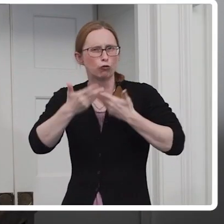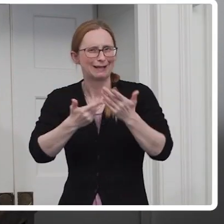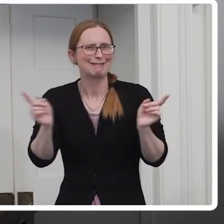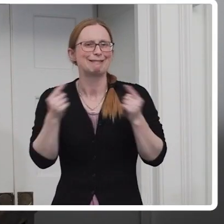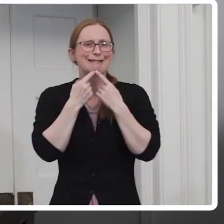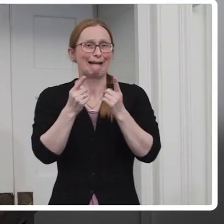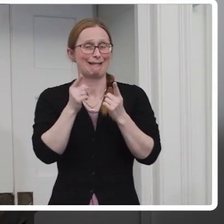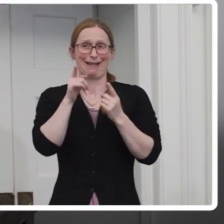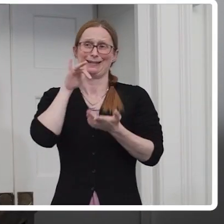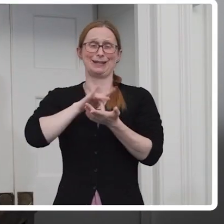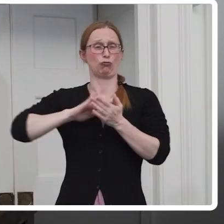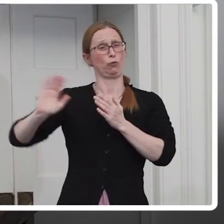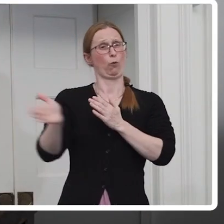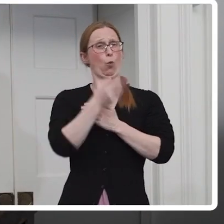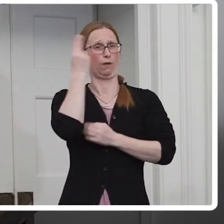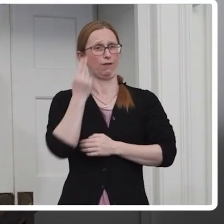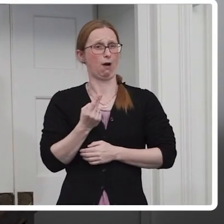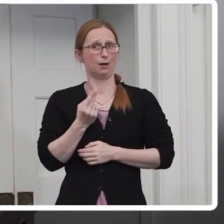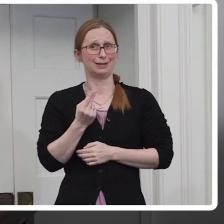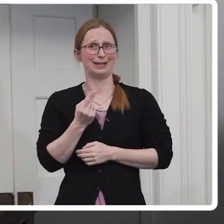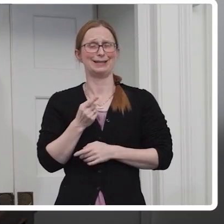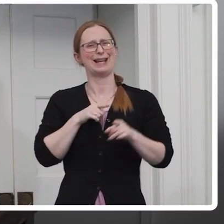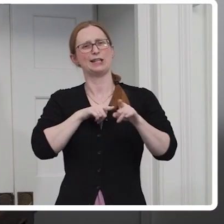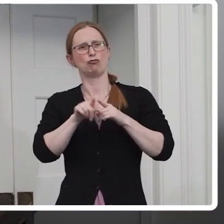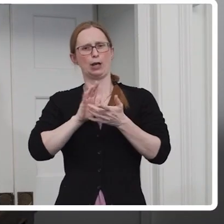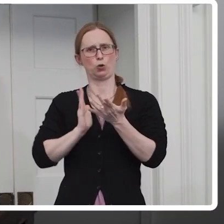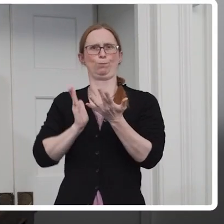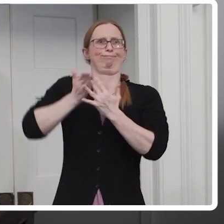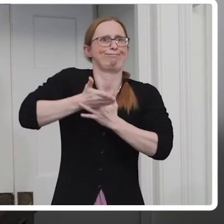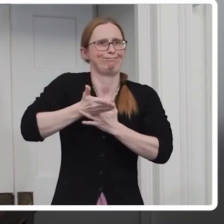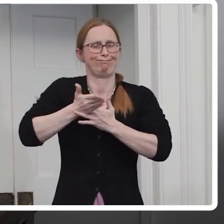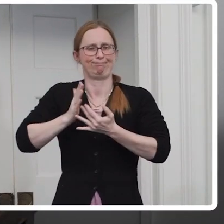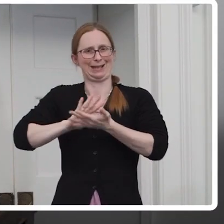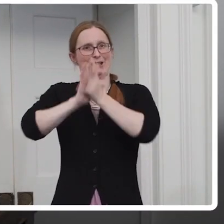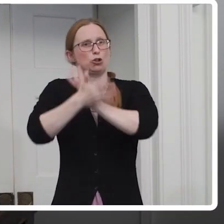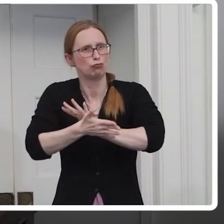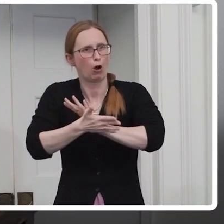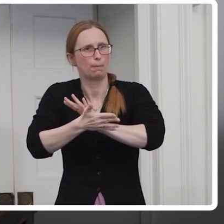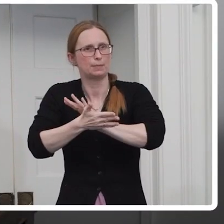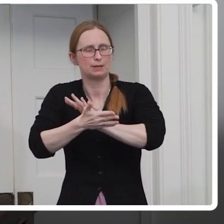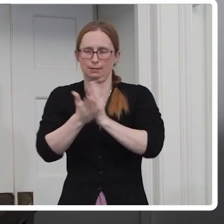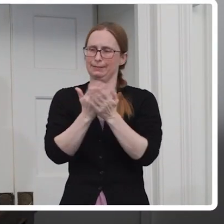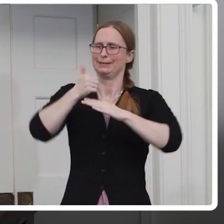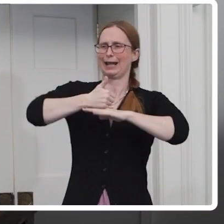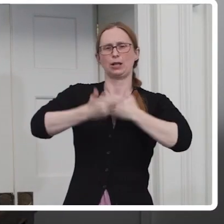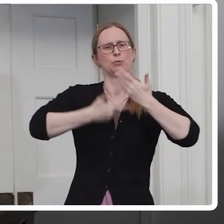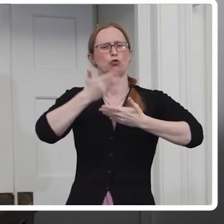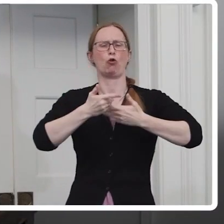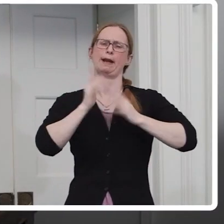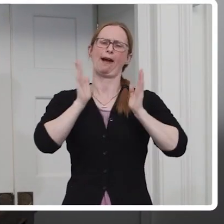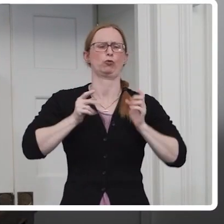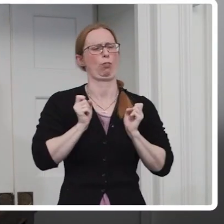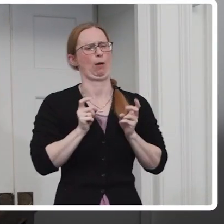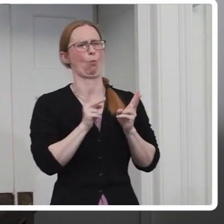that kind of central element to all of the artists that are in the show. They're kind of disrupting previous or kind of established modes